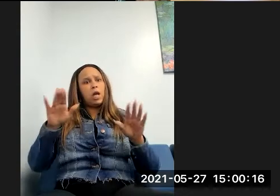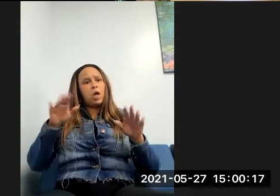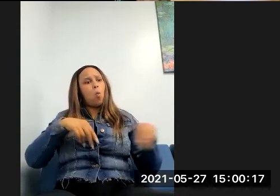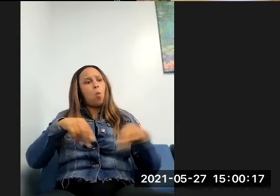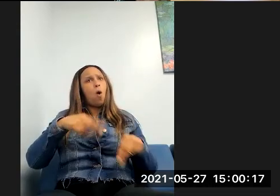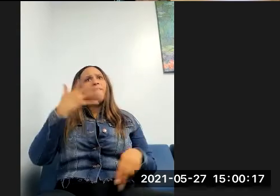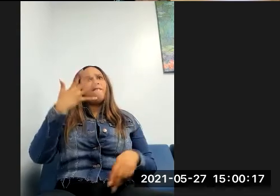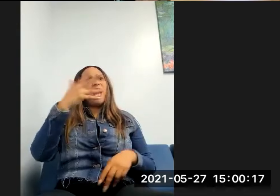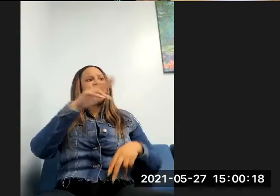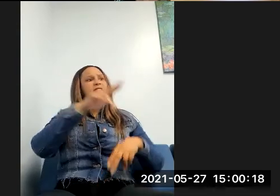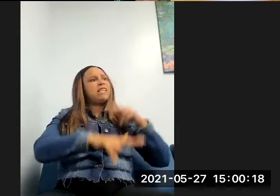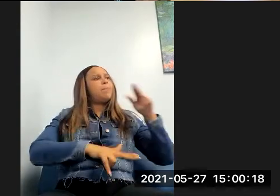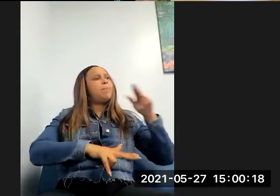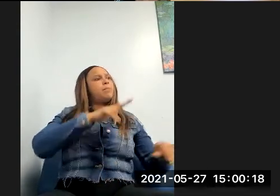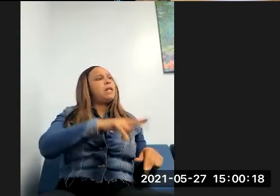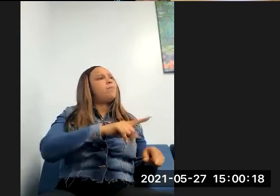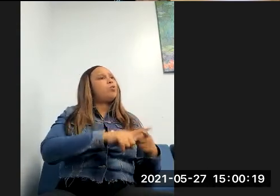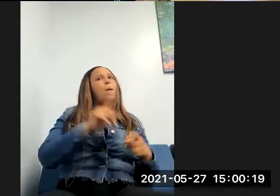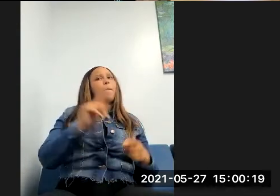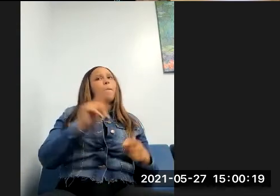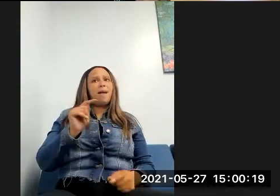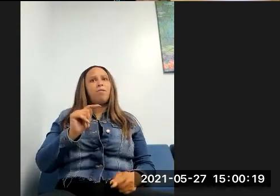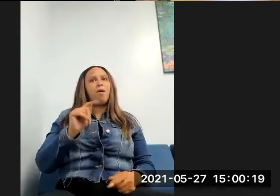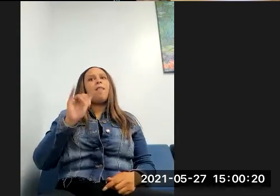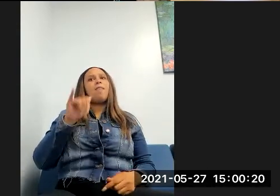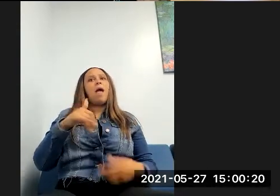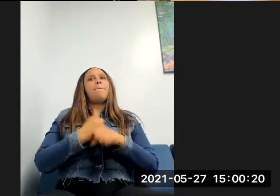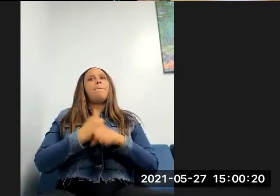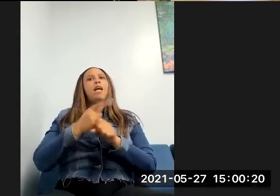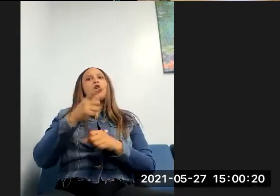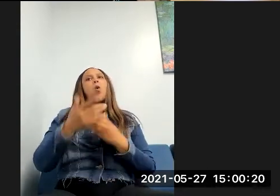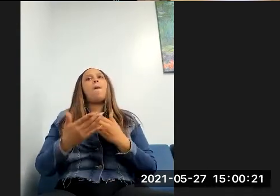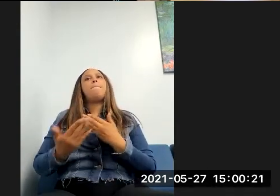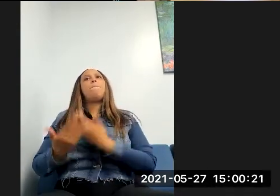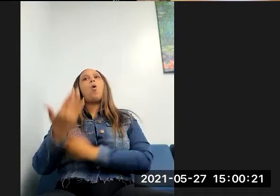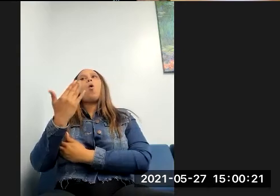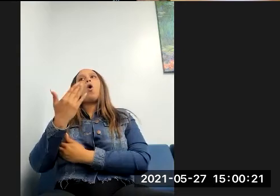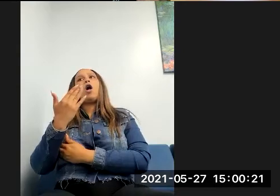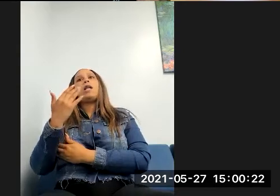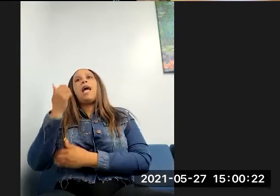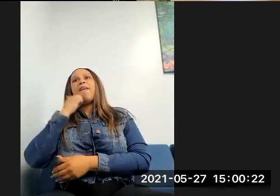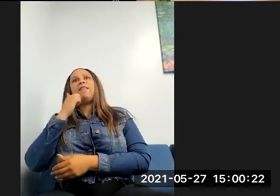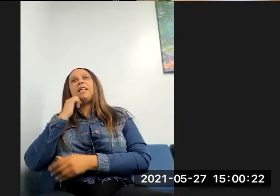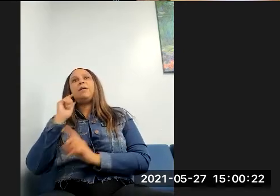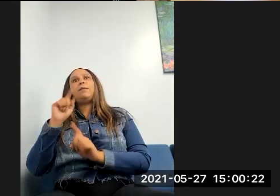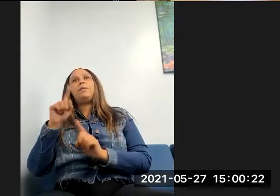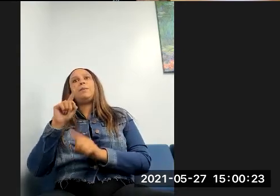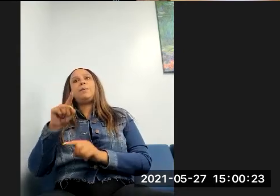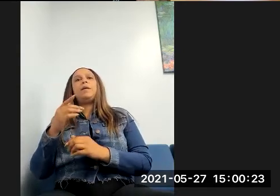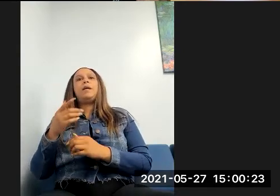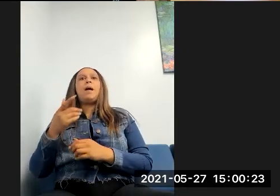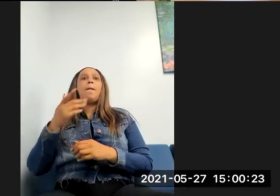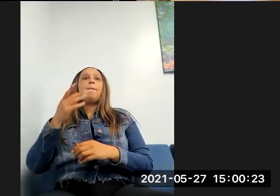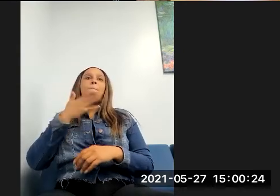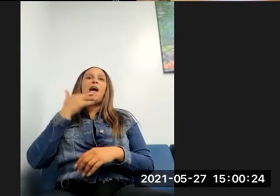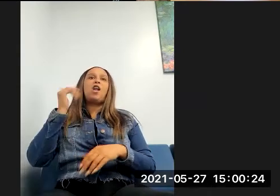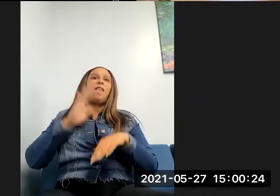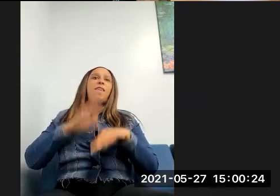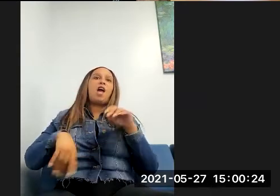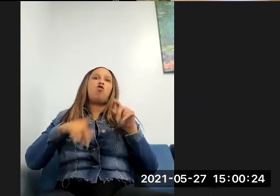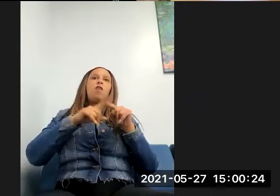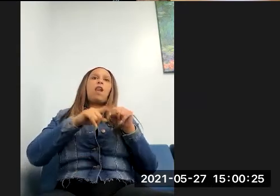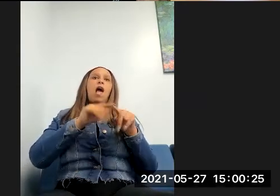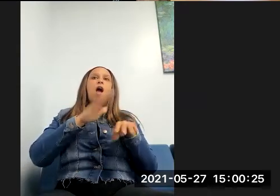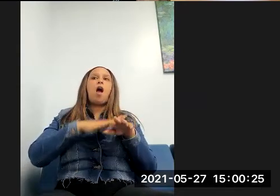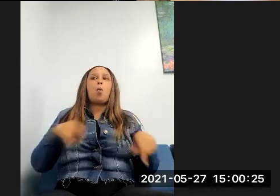makes your morning routine infinitely easier than if you're relying on a wheelchair in a bathroom. But if you can only take 15